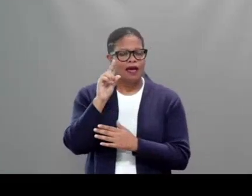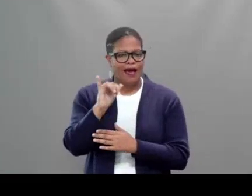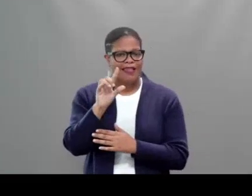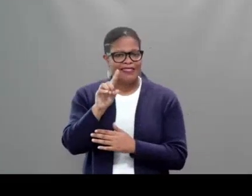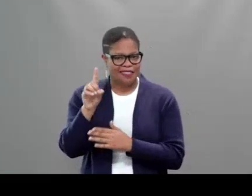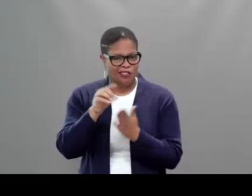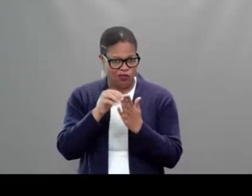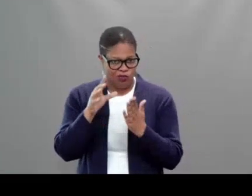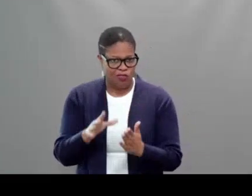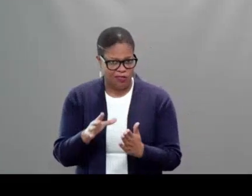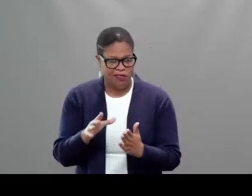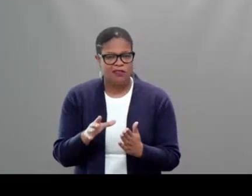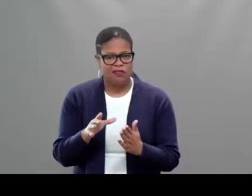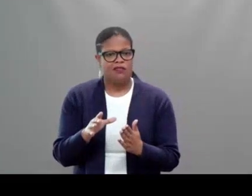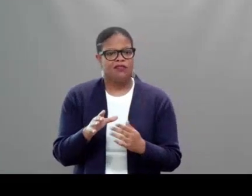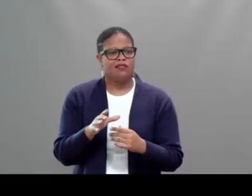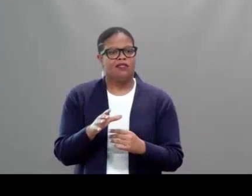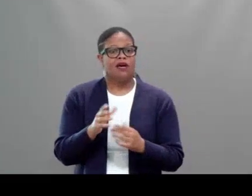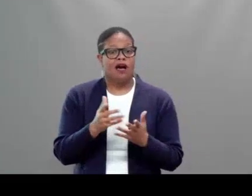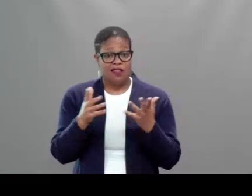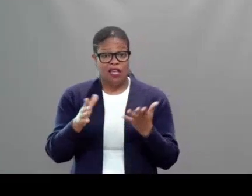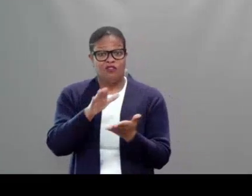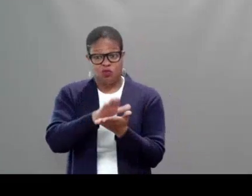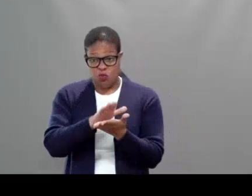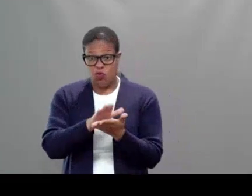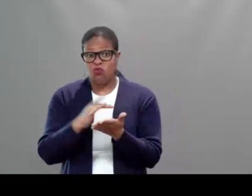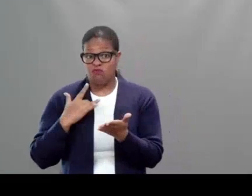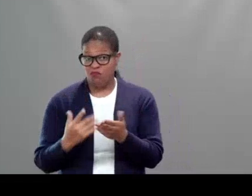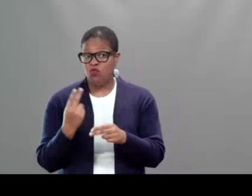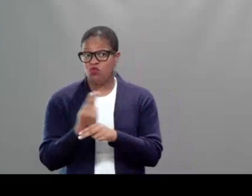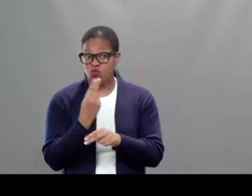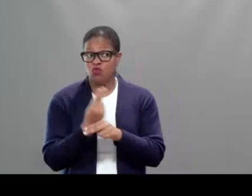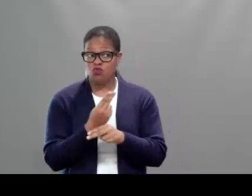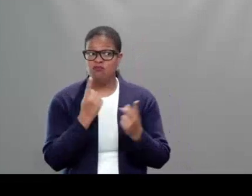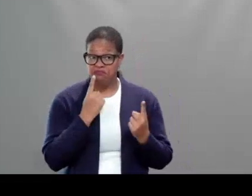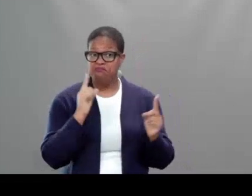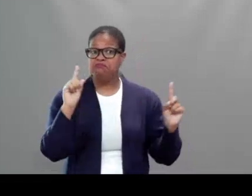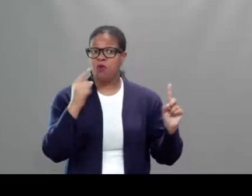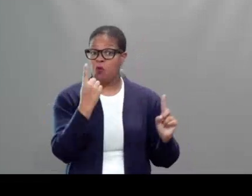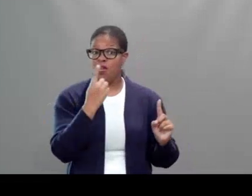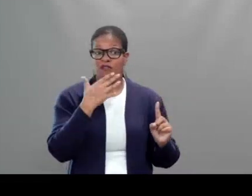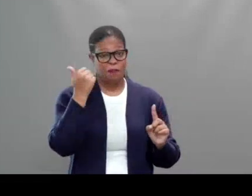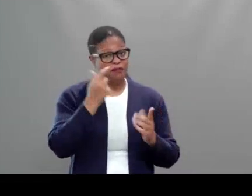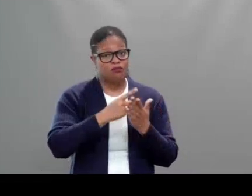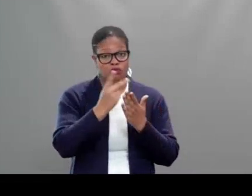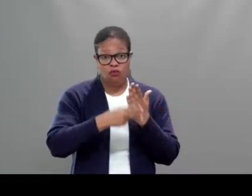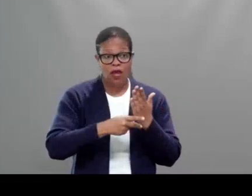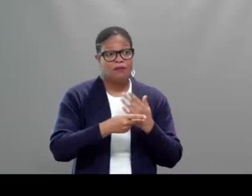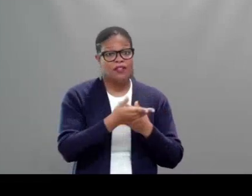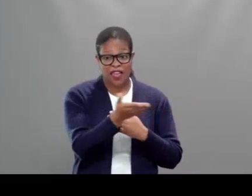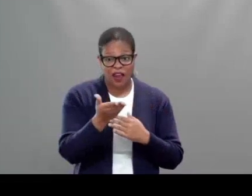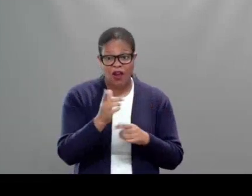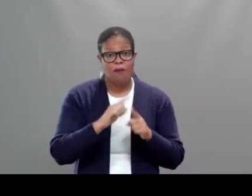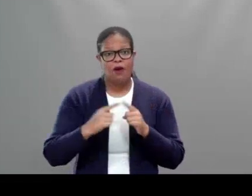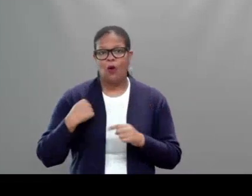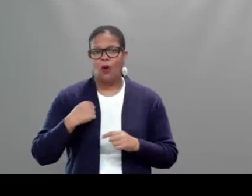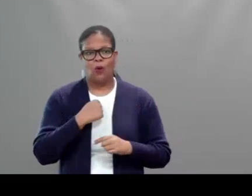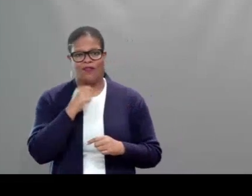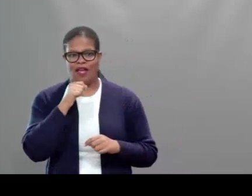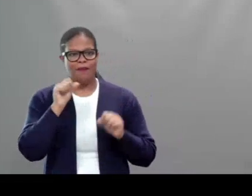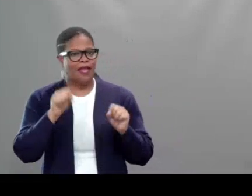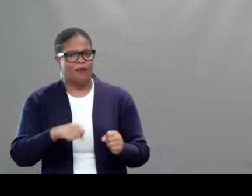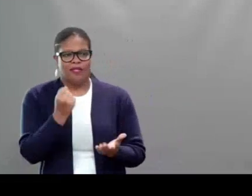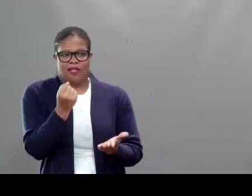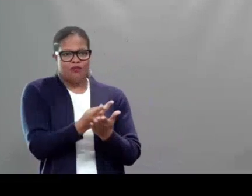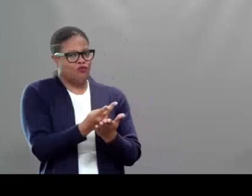disabilities. A lot of the schools use that. It's very successful. It's one of the best programs, but we have not been able to get